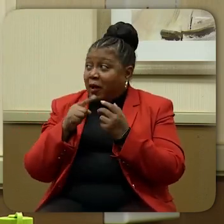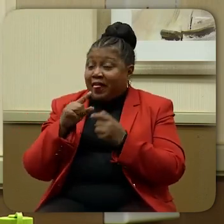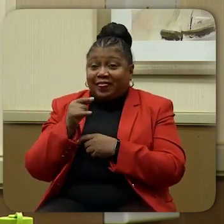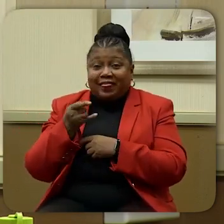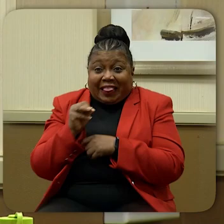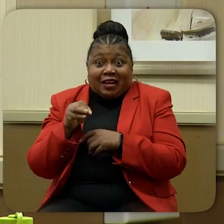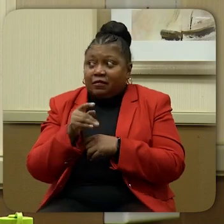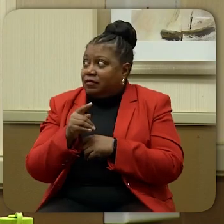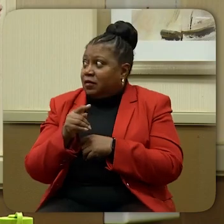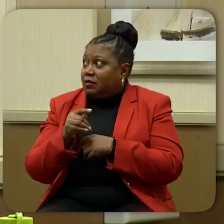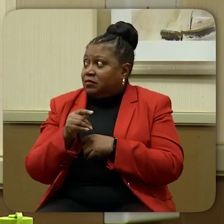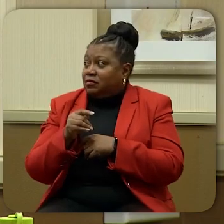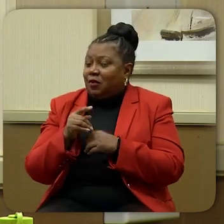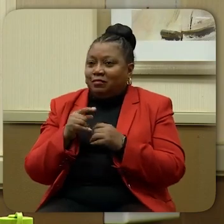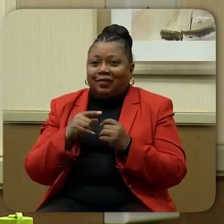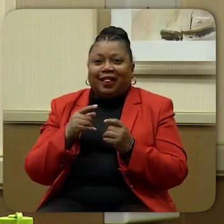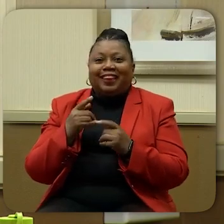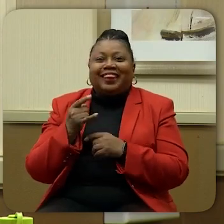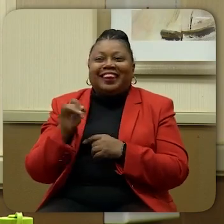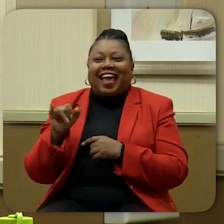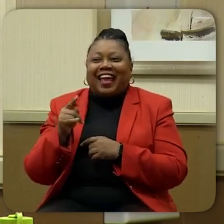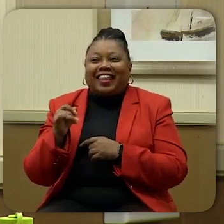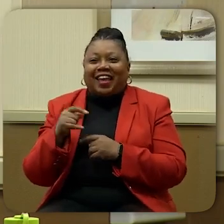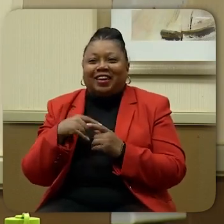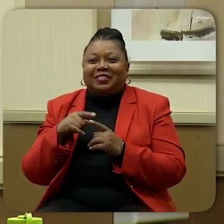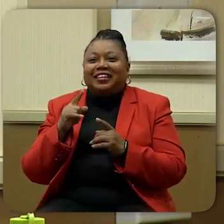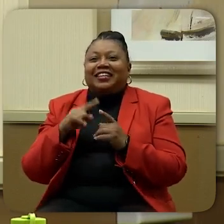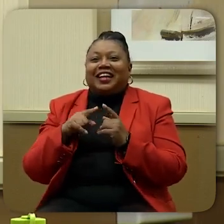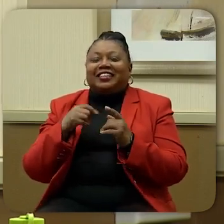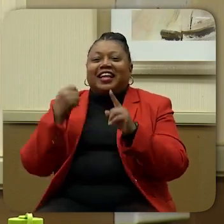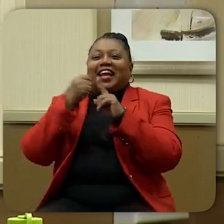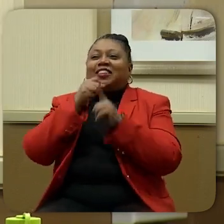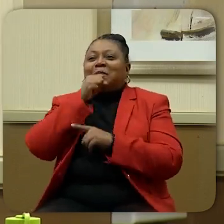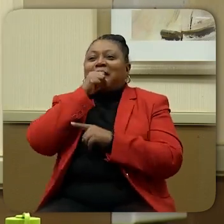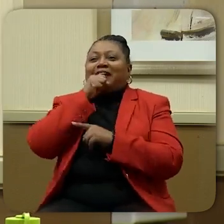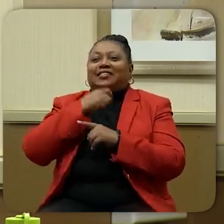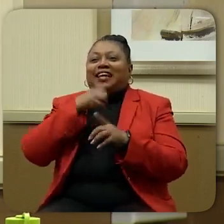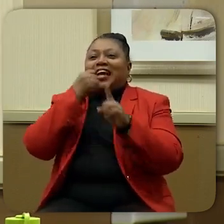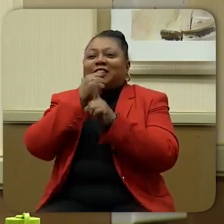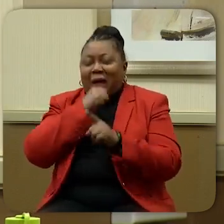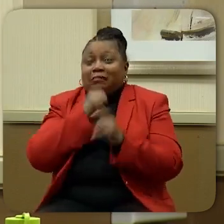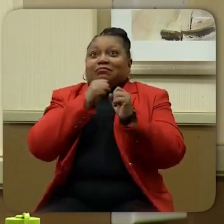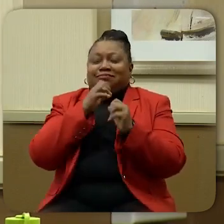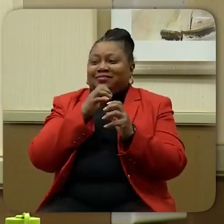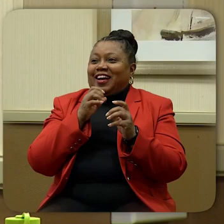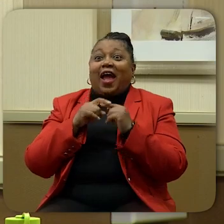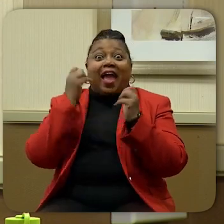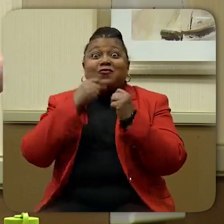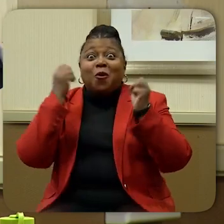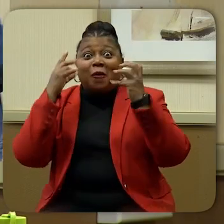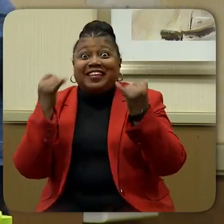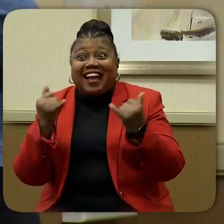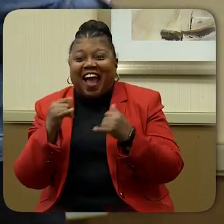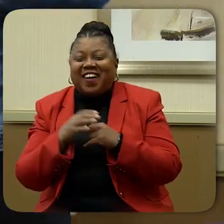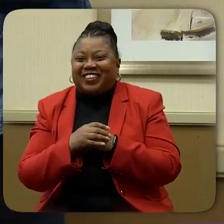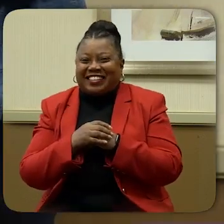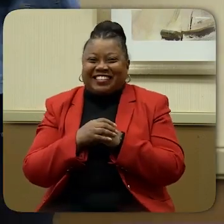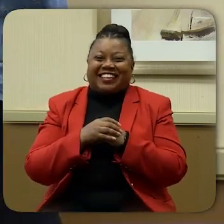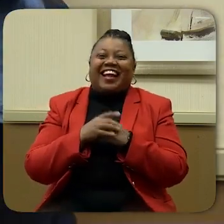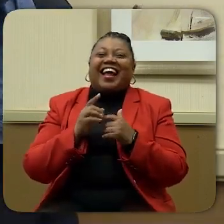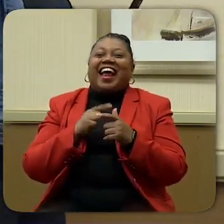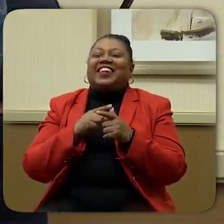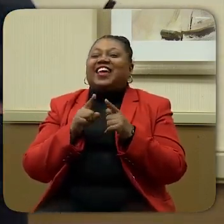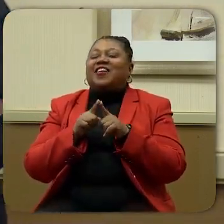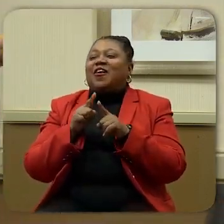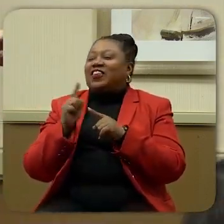they and them, I'm so sorry, you can check that out. Are we awake now? Okay, and